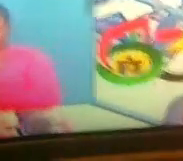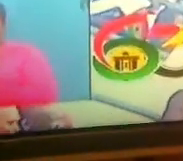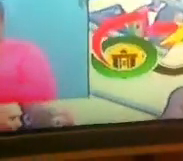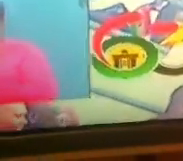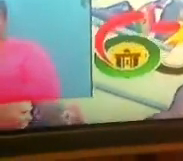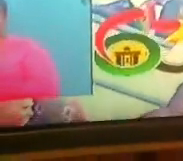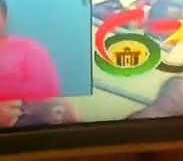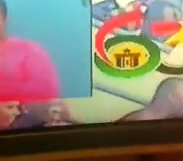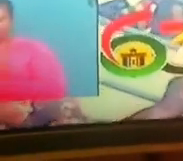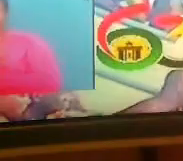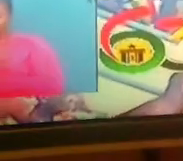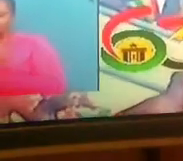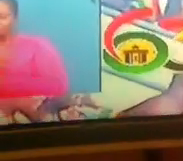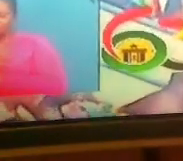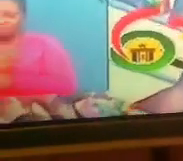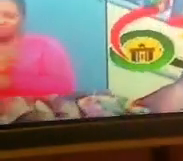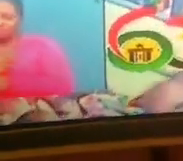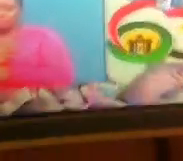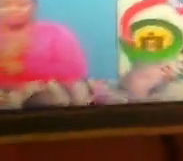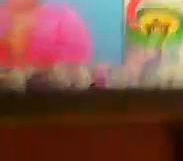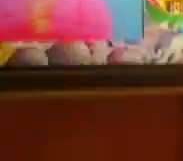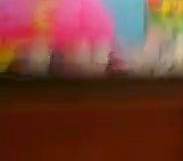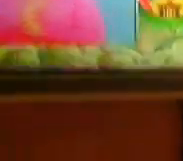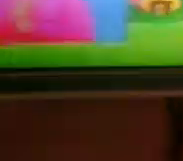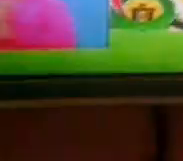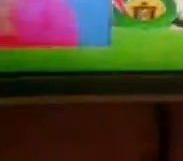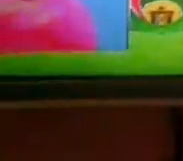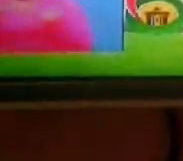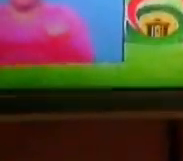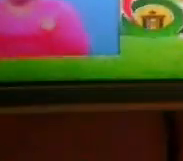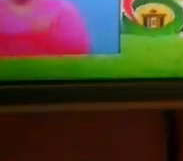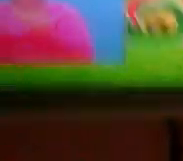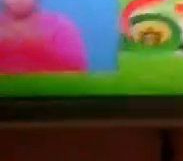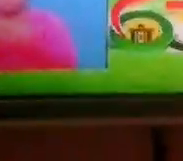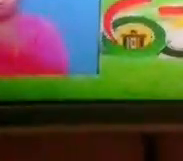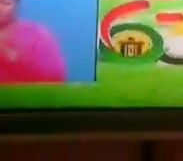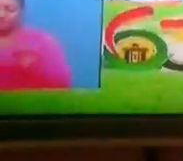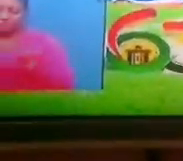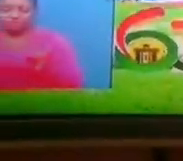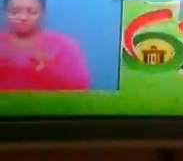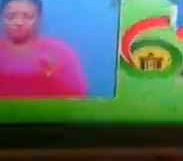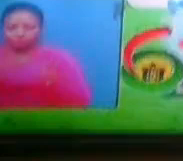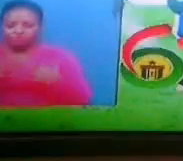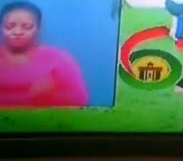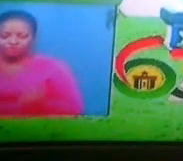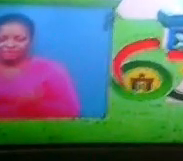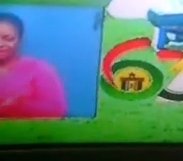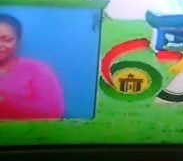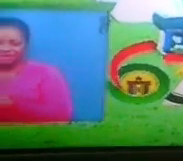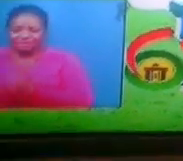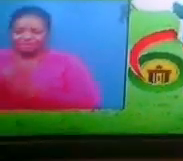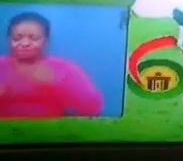very professional and meticulous at and whatever it is they do. Yes. And that is a dive and